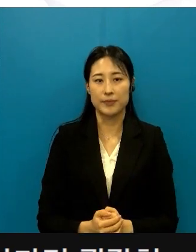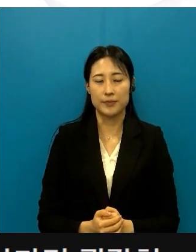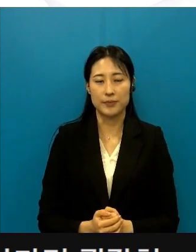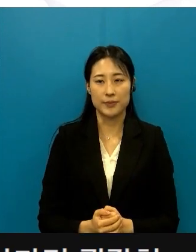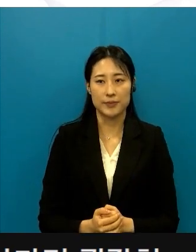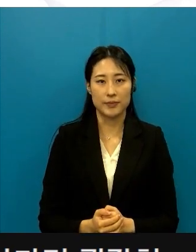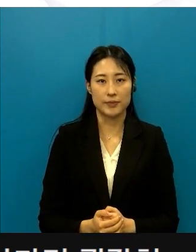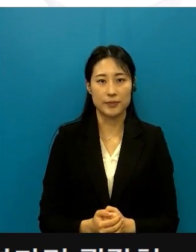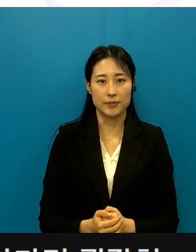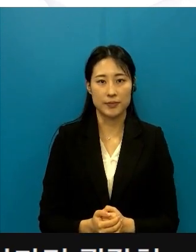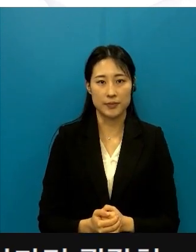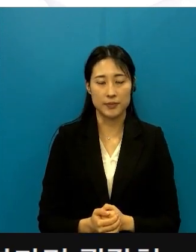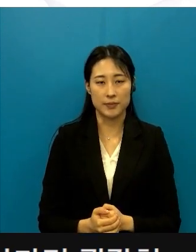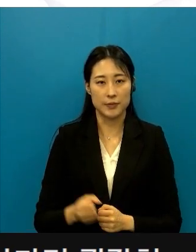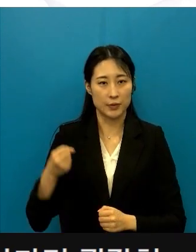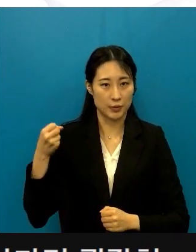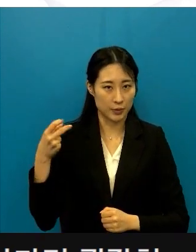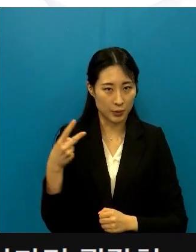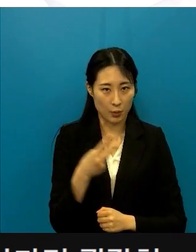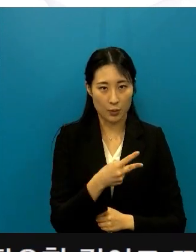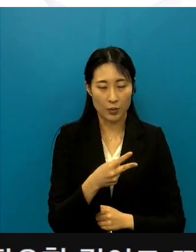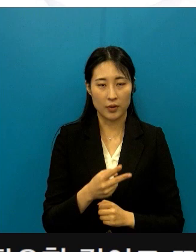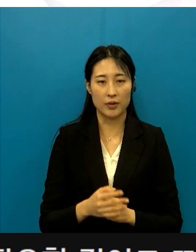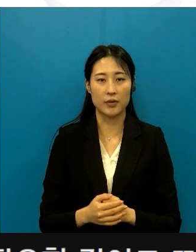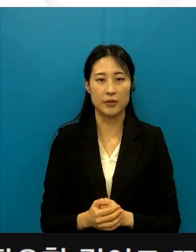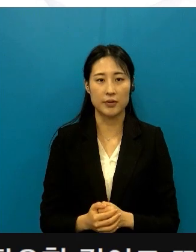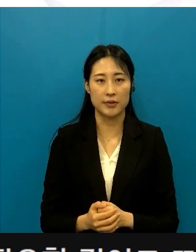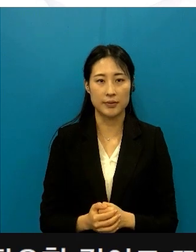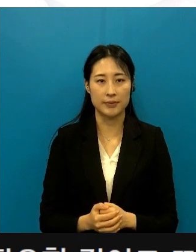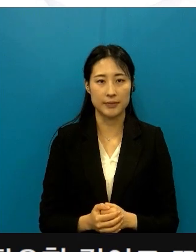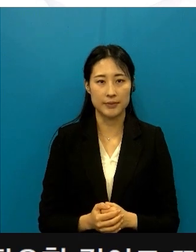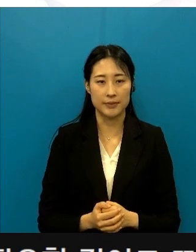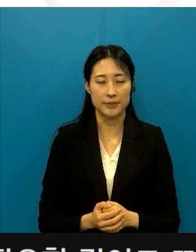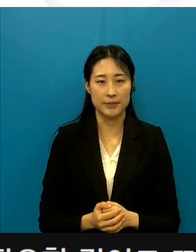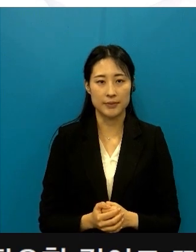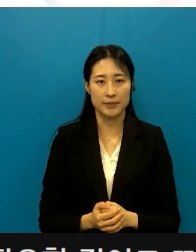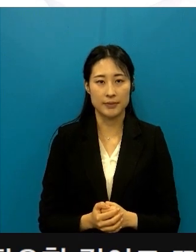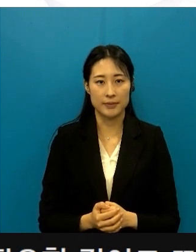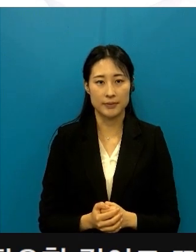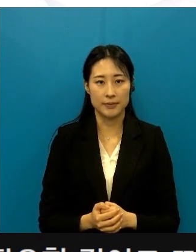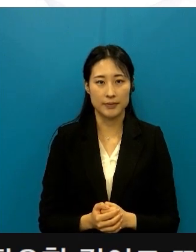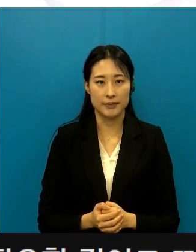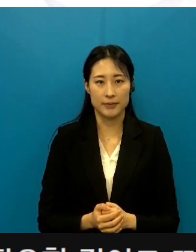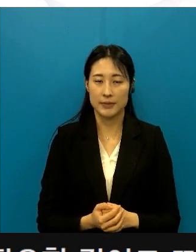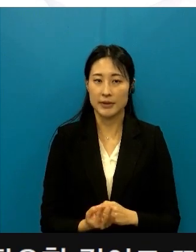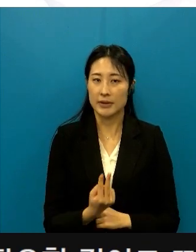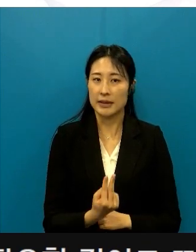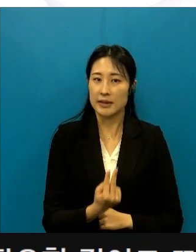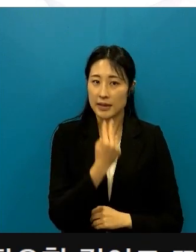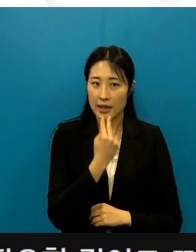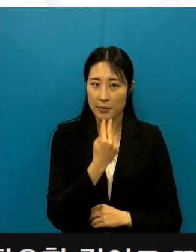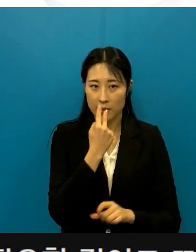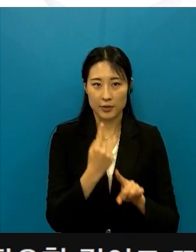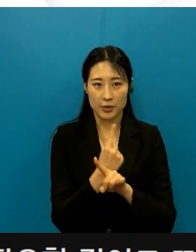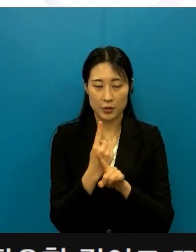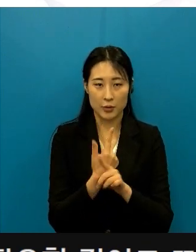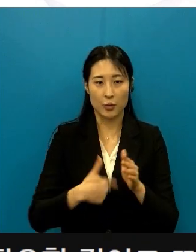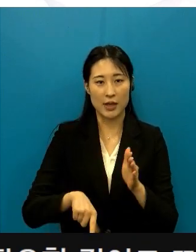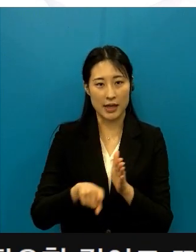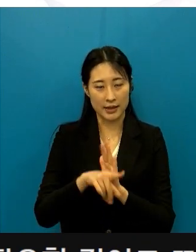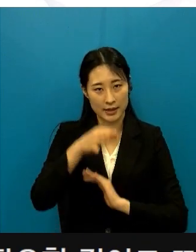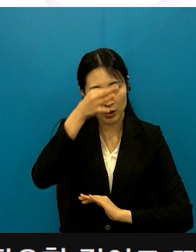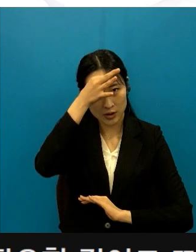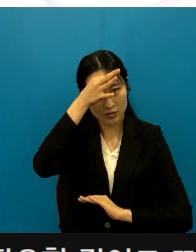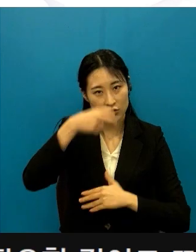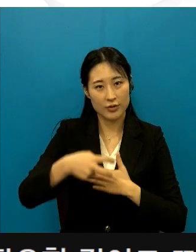the technical, yes, biomedical, technological as the policies, and others naturalists, including